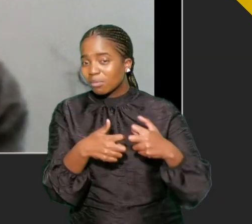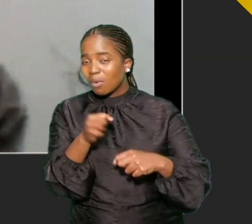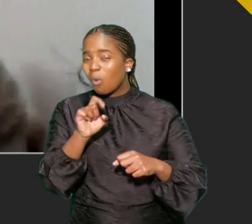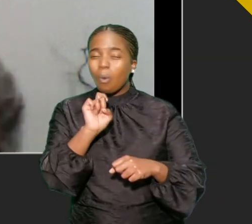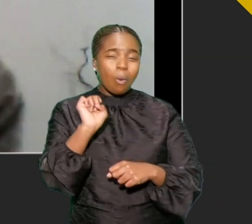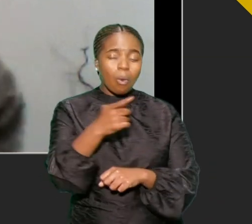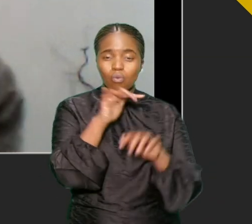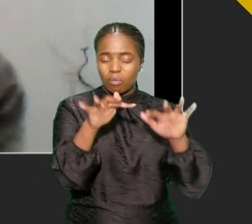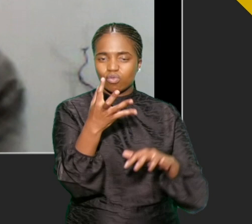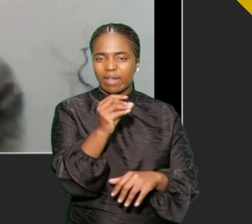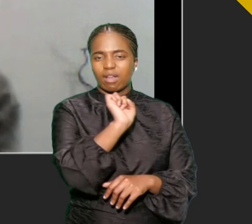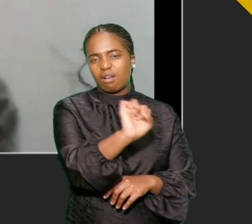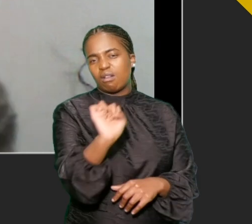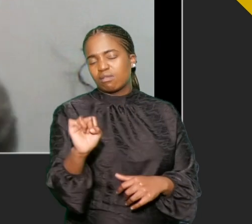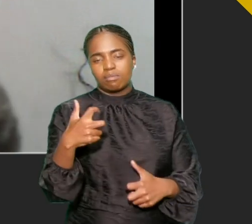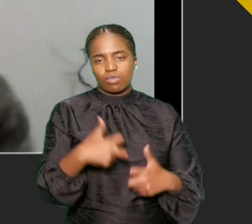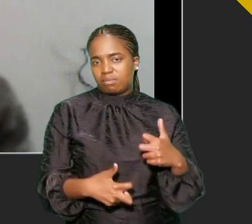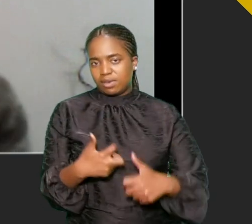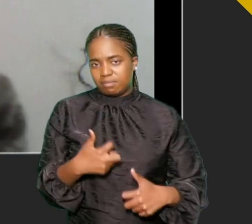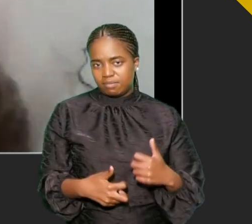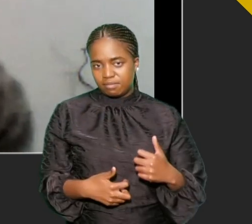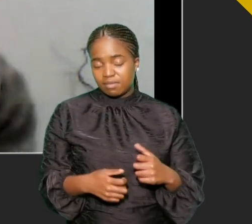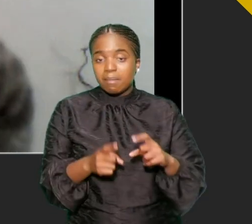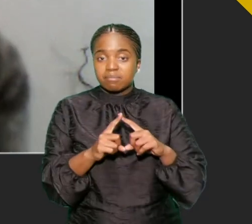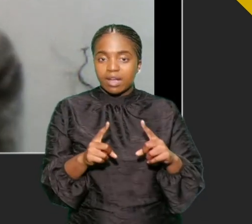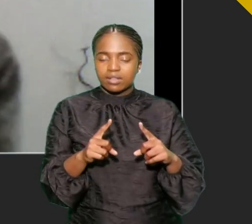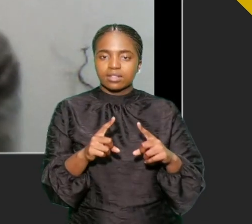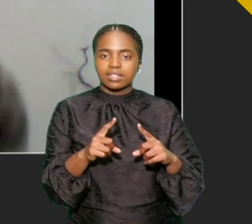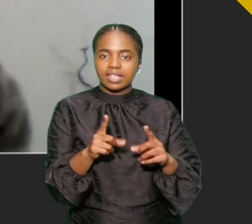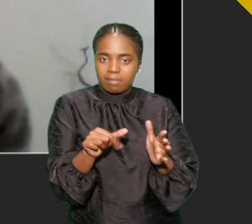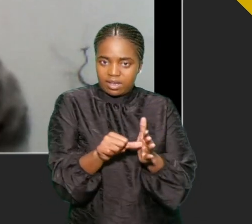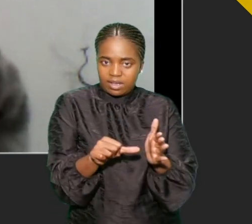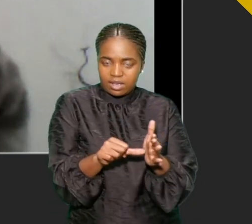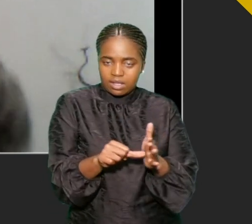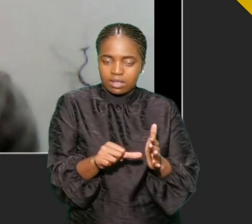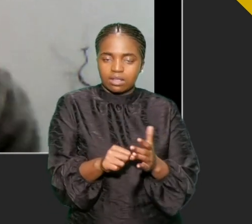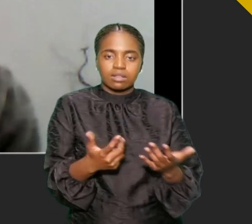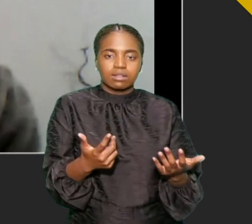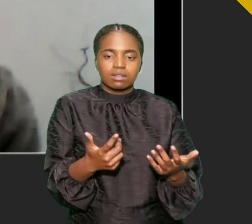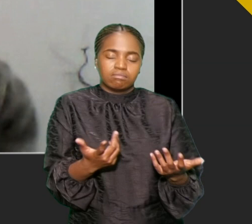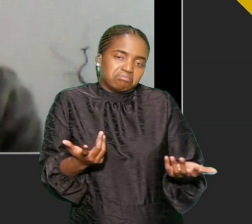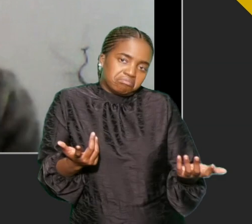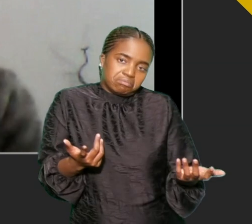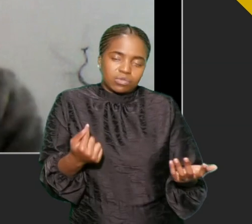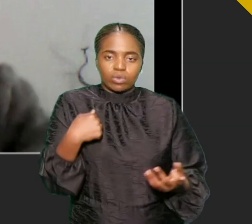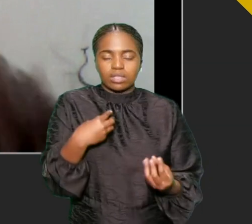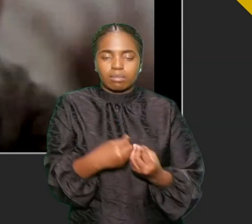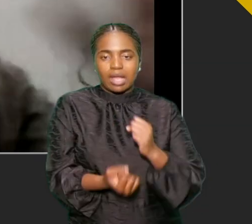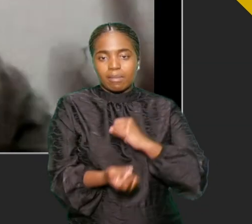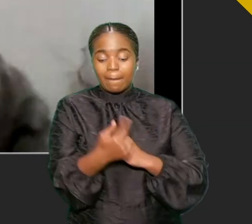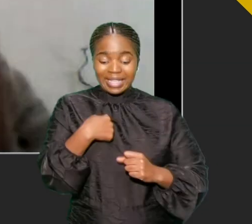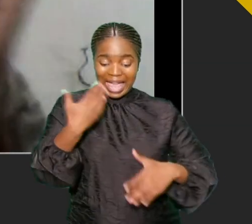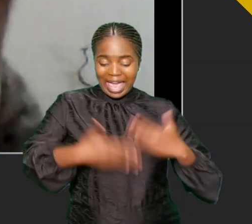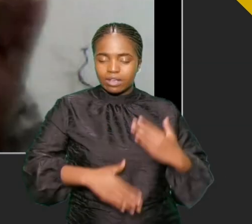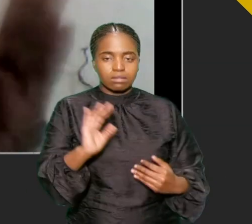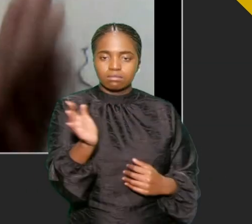is always going through something. The idea is to always see the light. I always approach things as like, this is not good. I put it